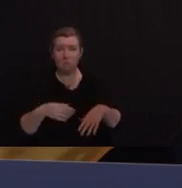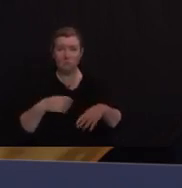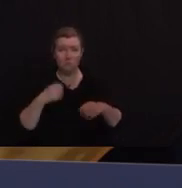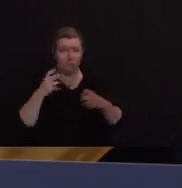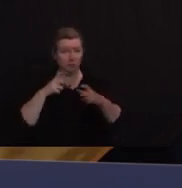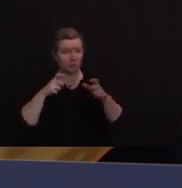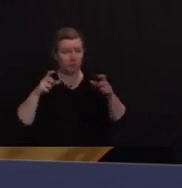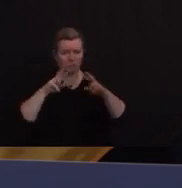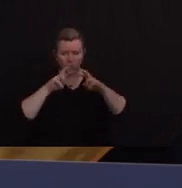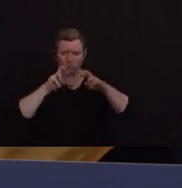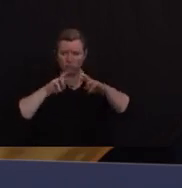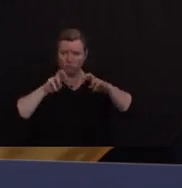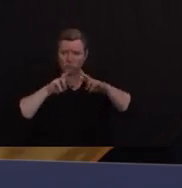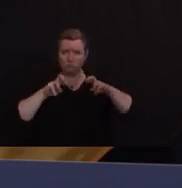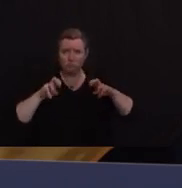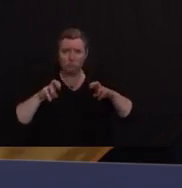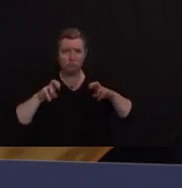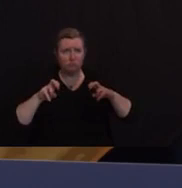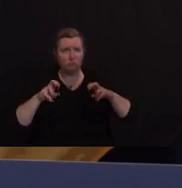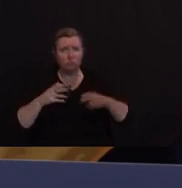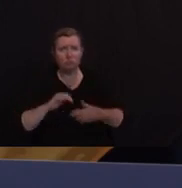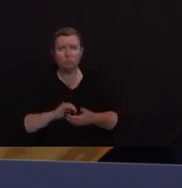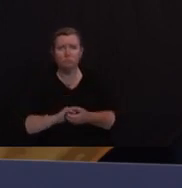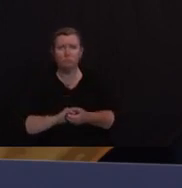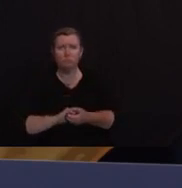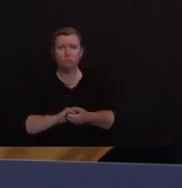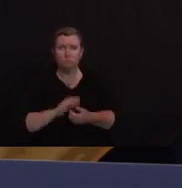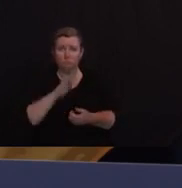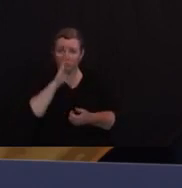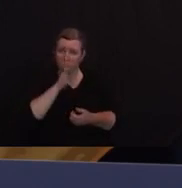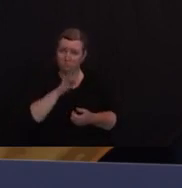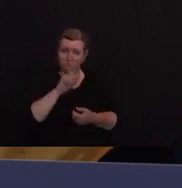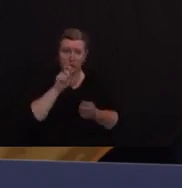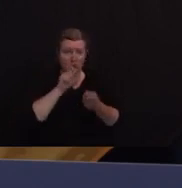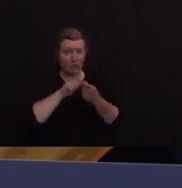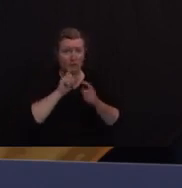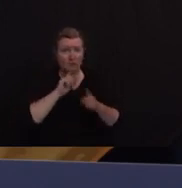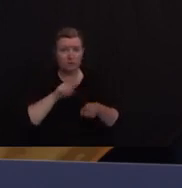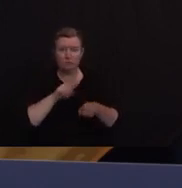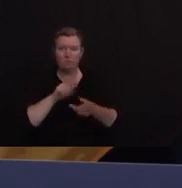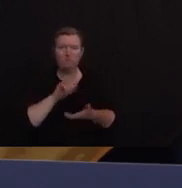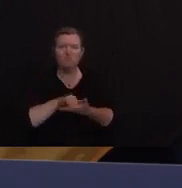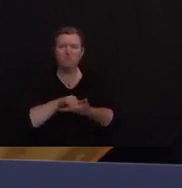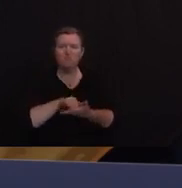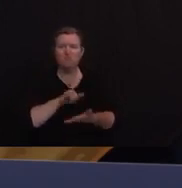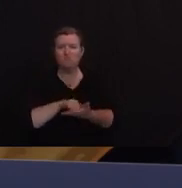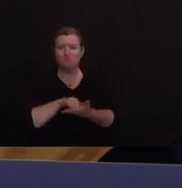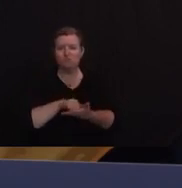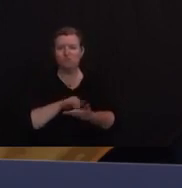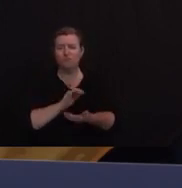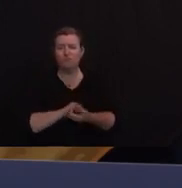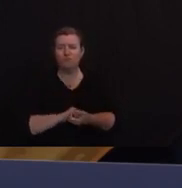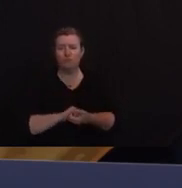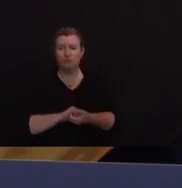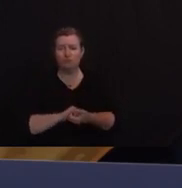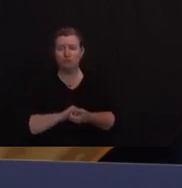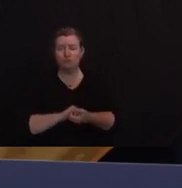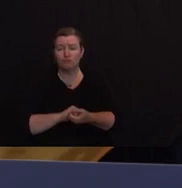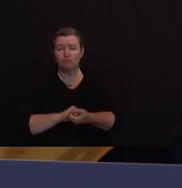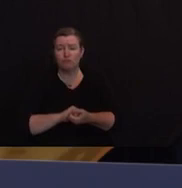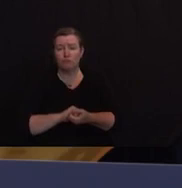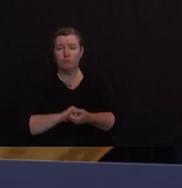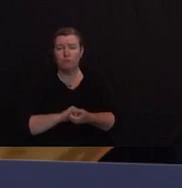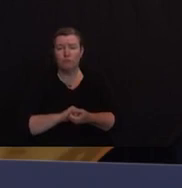I'd like to give you an exact answer, I can't give you an exact answer, and why nobody else can either, and you see these different numbers. Because while it seems